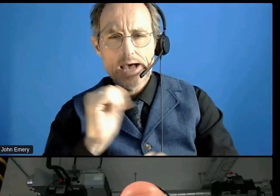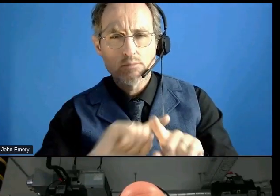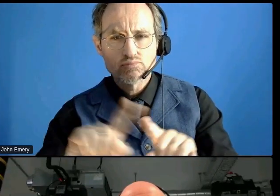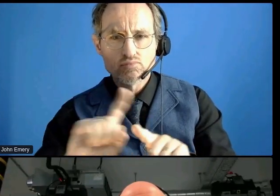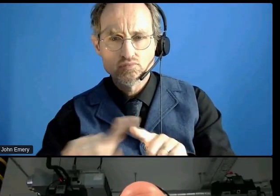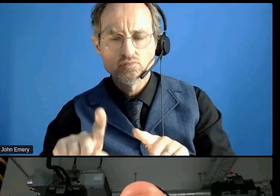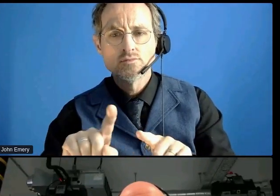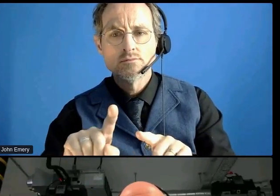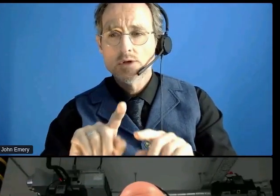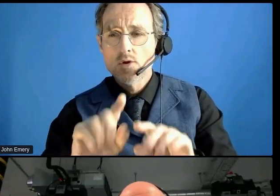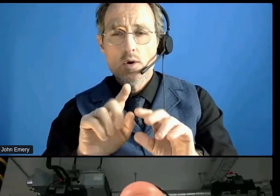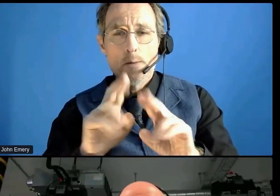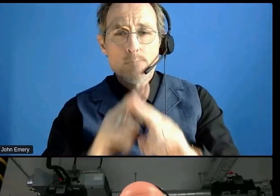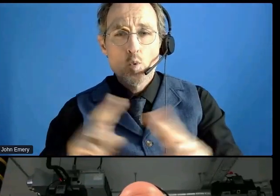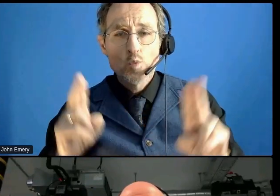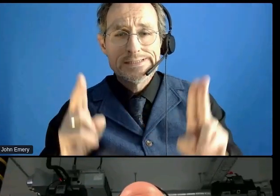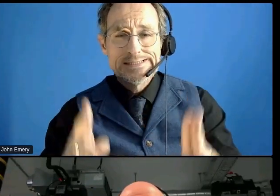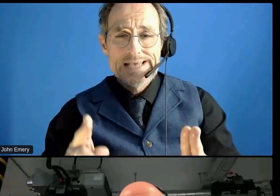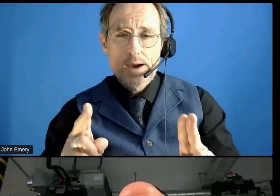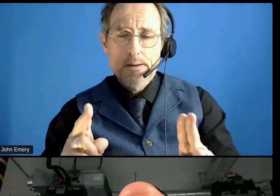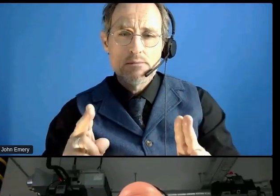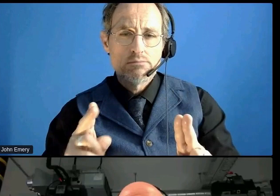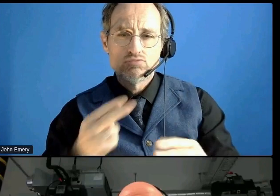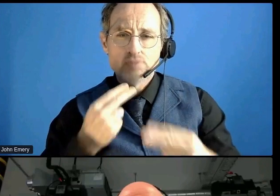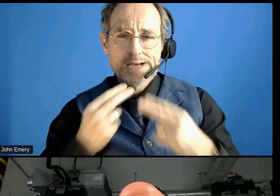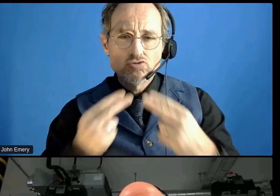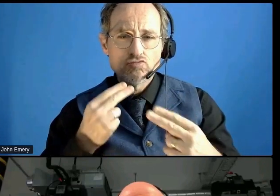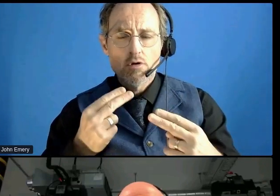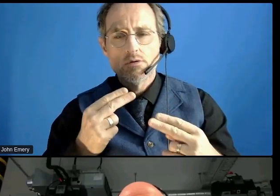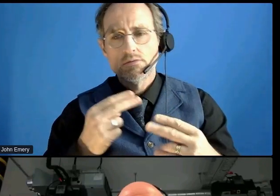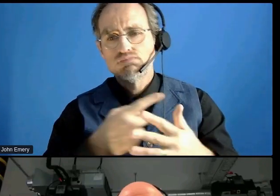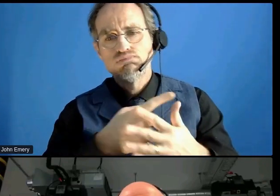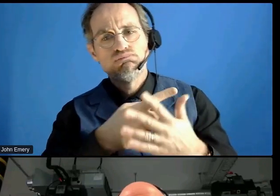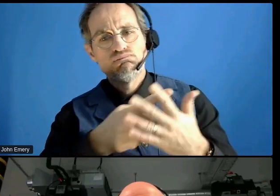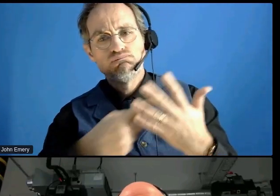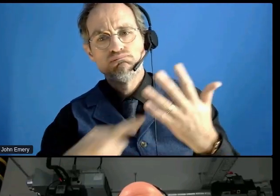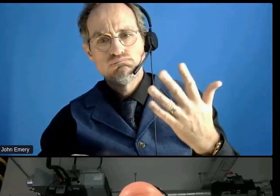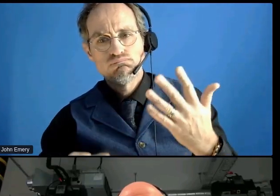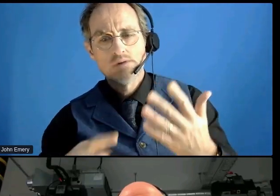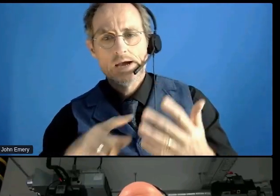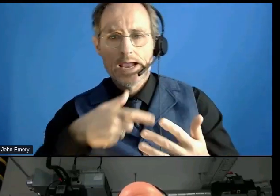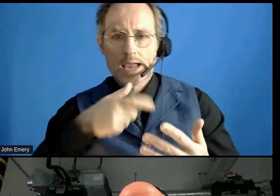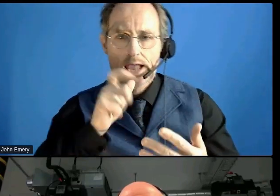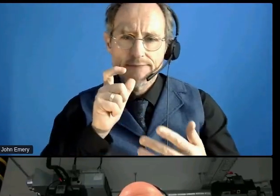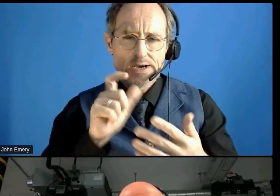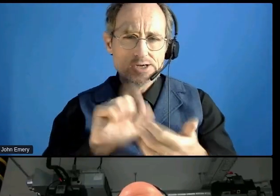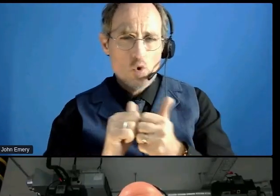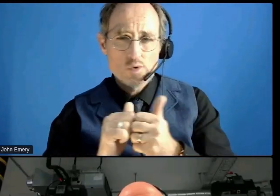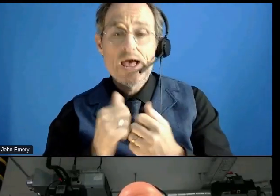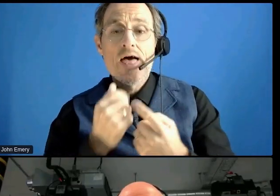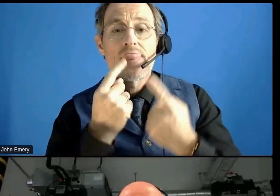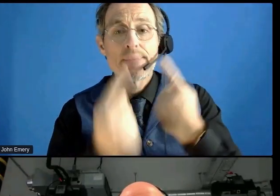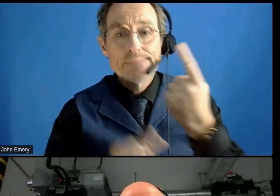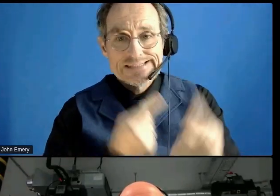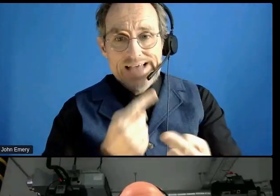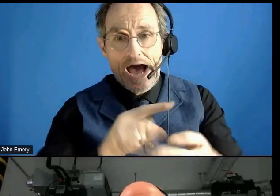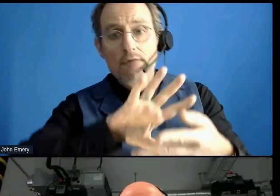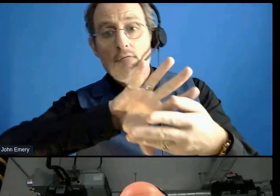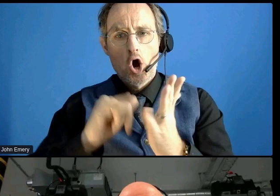deaf, autistic, or have any other sort of cognitive, psychosocial, intellectual, or any hidden disability